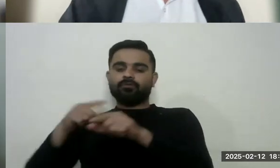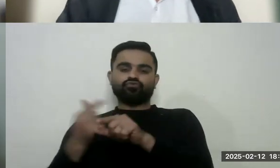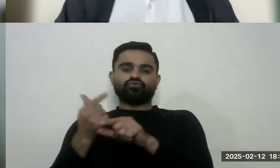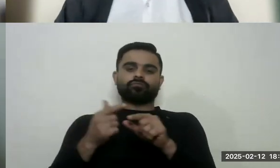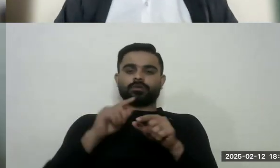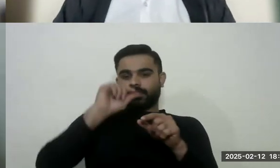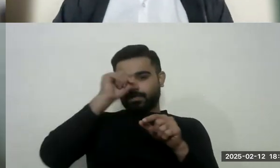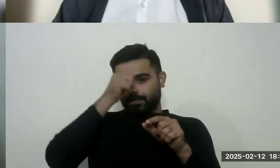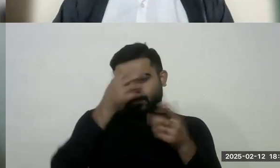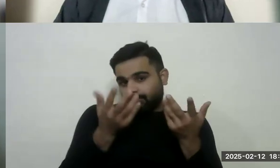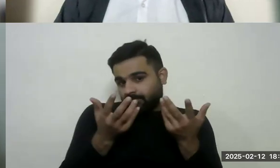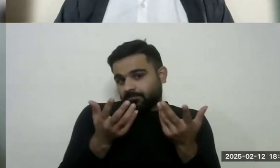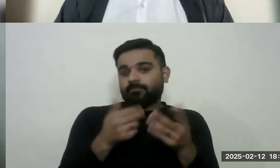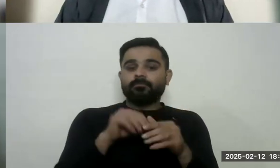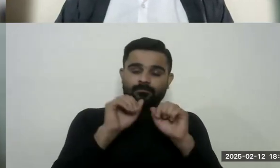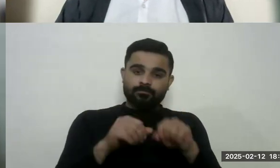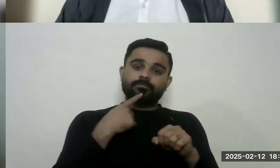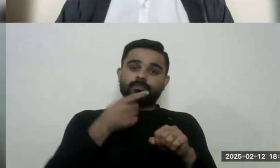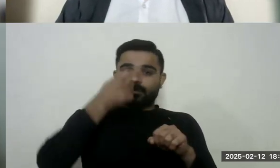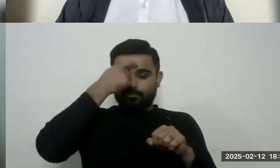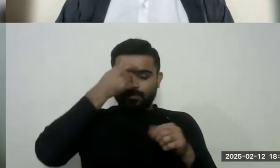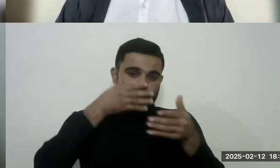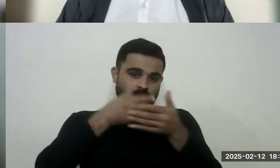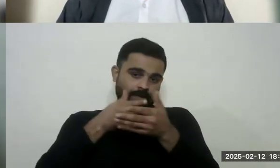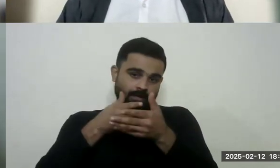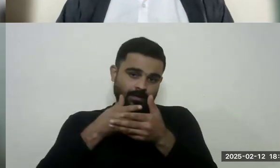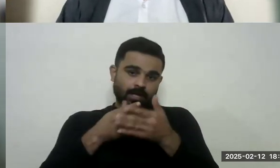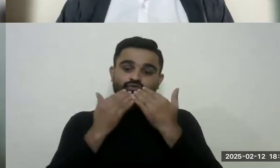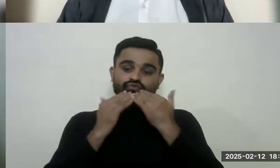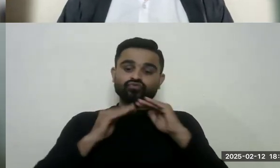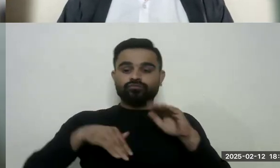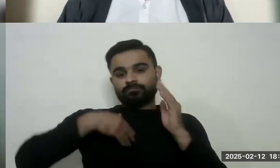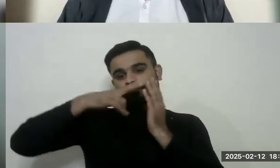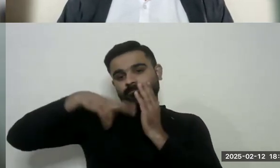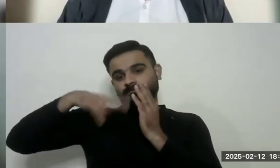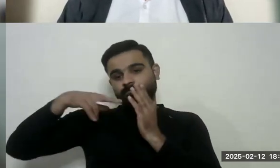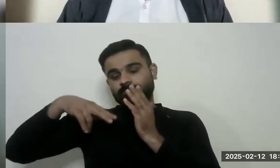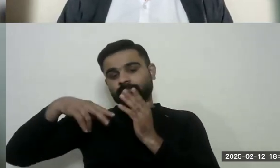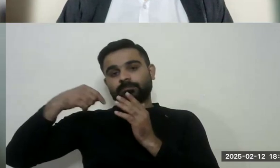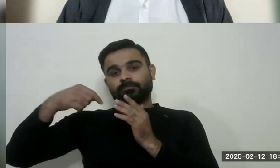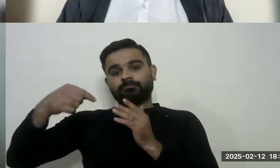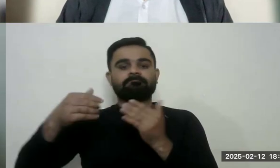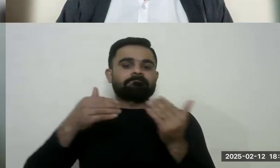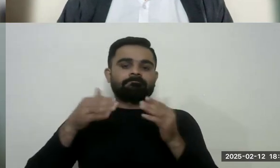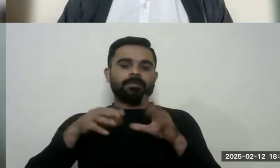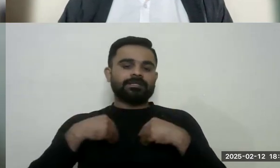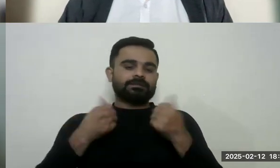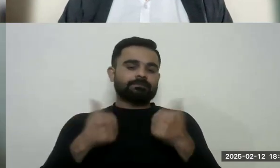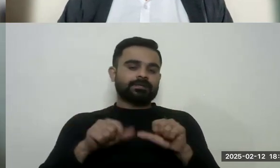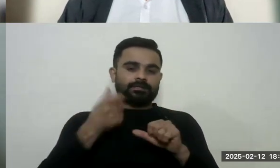Hindi? Because they say the problems we face are that even though children can read, they cannot often comprehend.